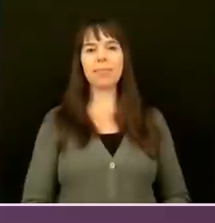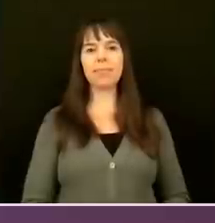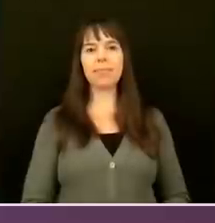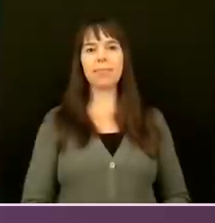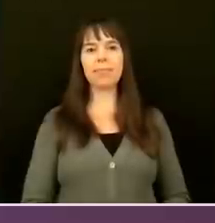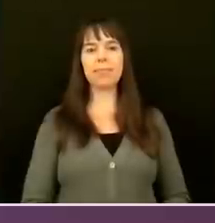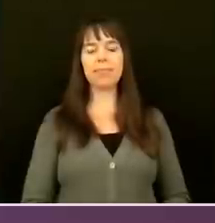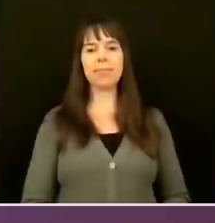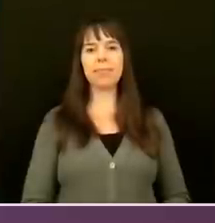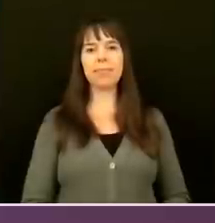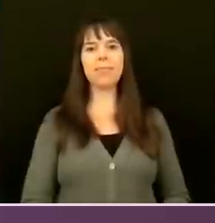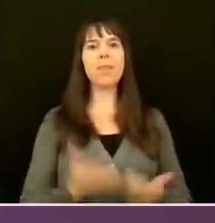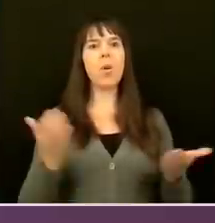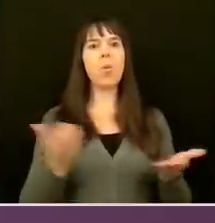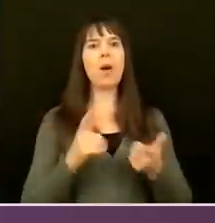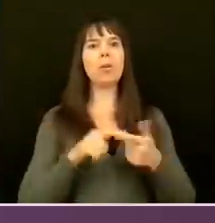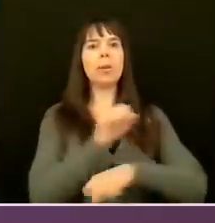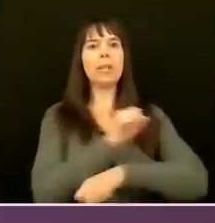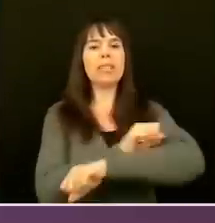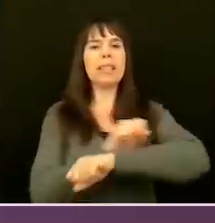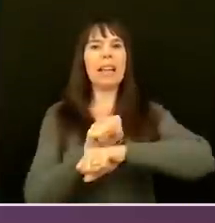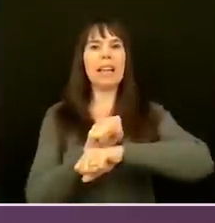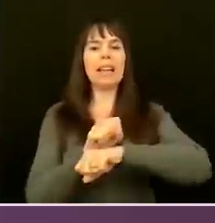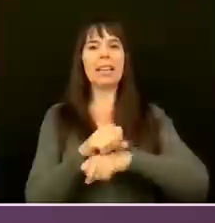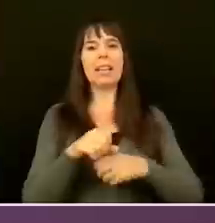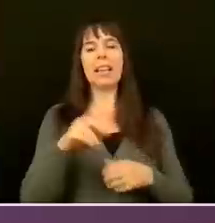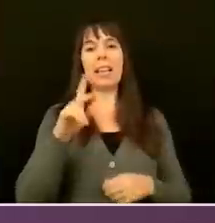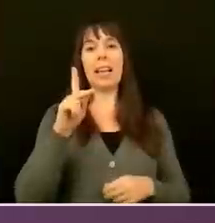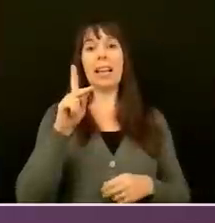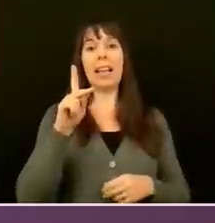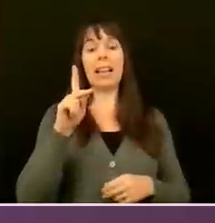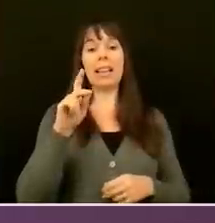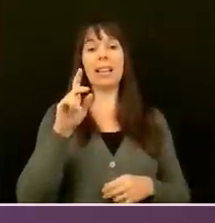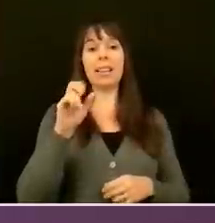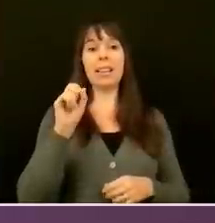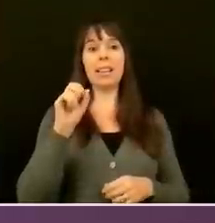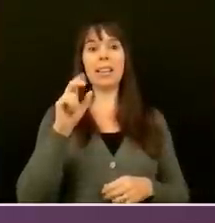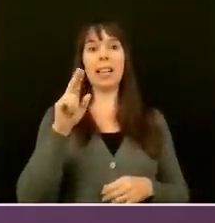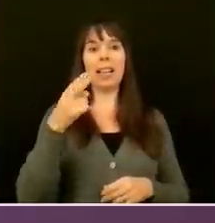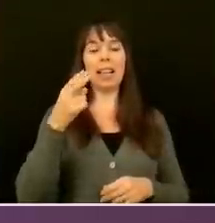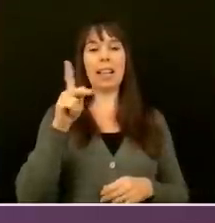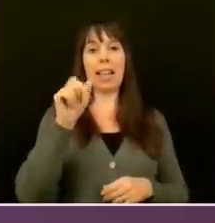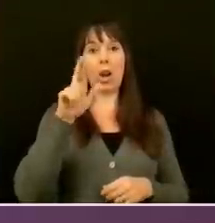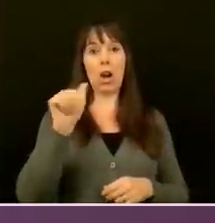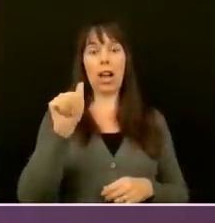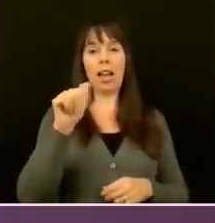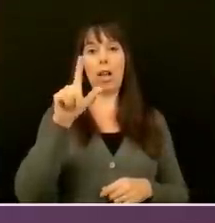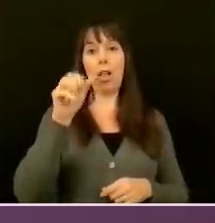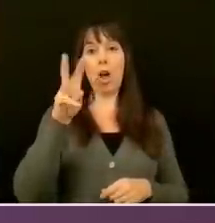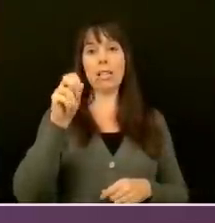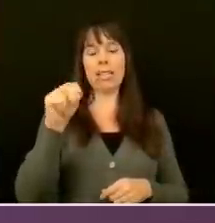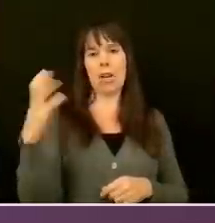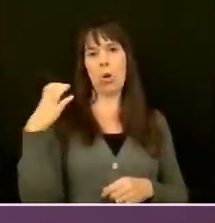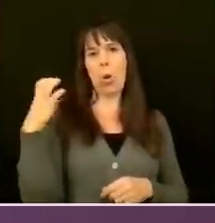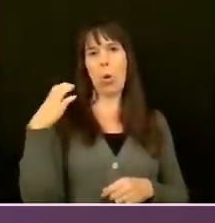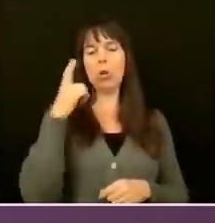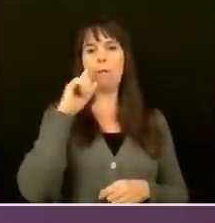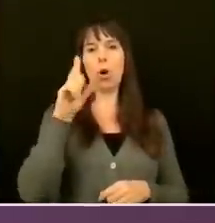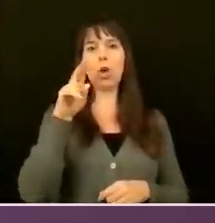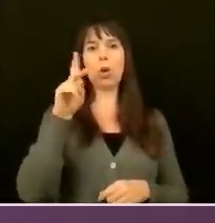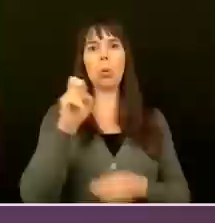Please welcome to the stage head coach of Duke University women's basketball, Kara Lawson.